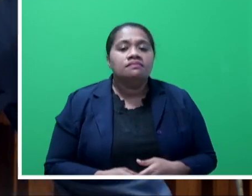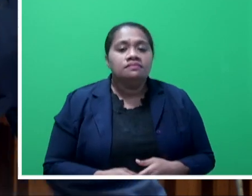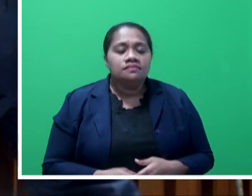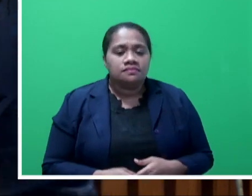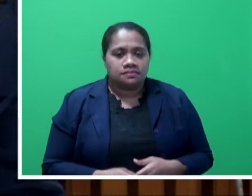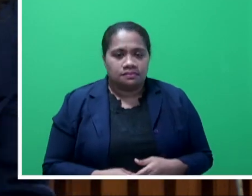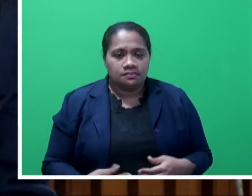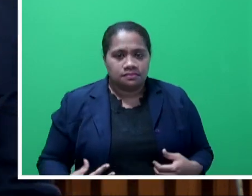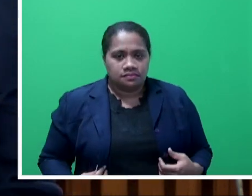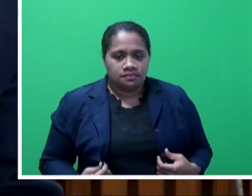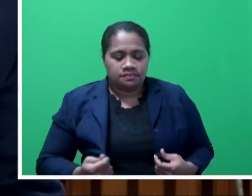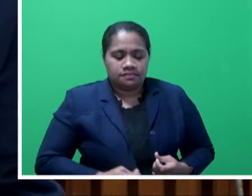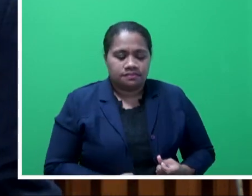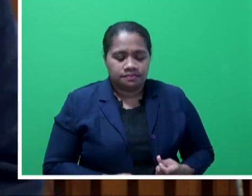have,